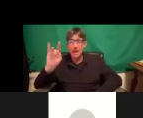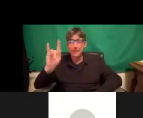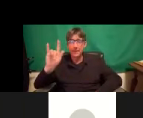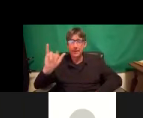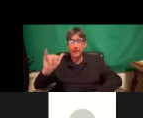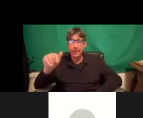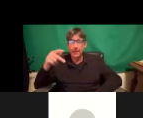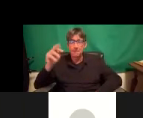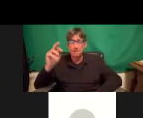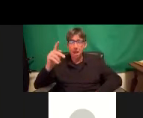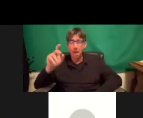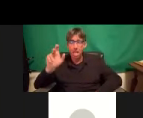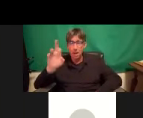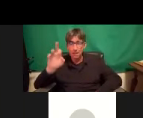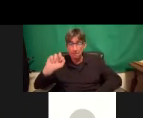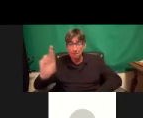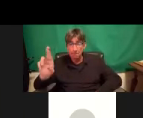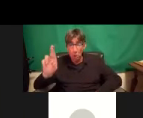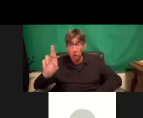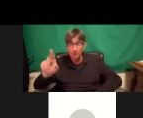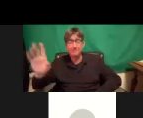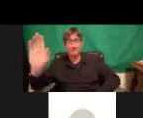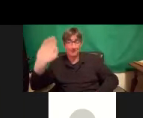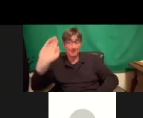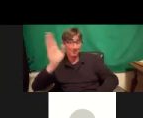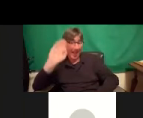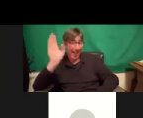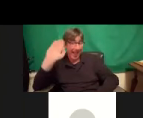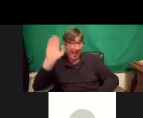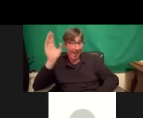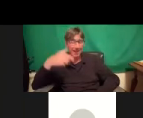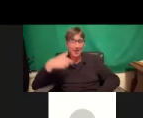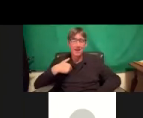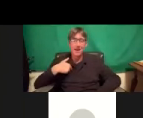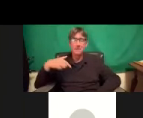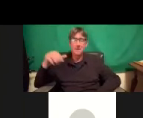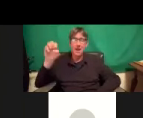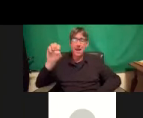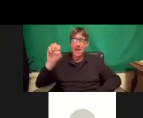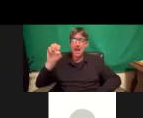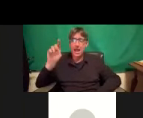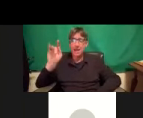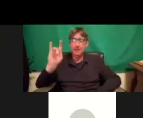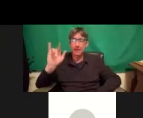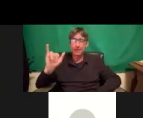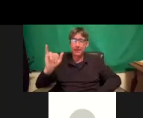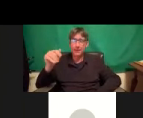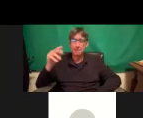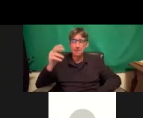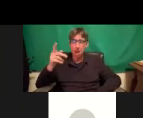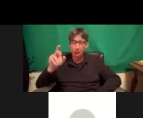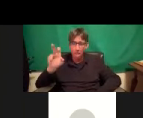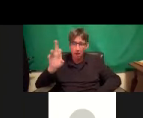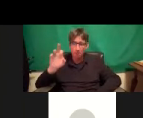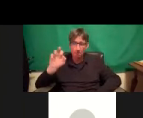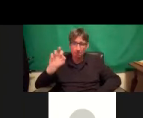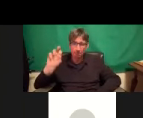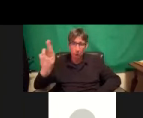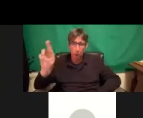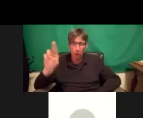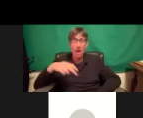Yes. Hi, I'm Emily Palmer, and as John said, I work at